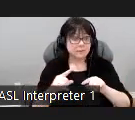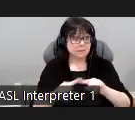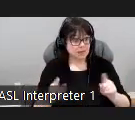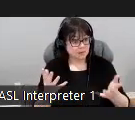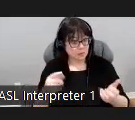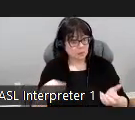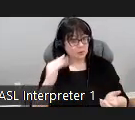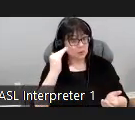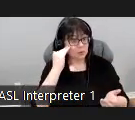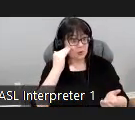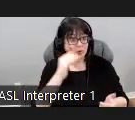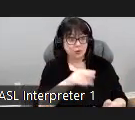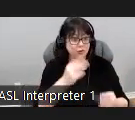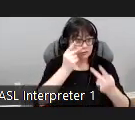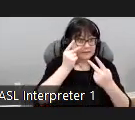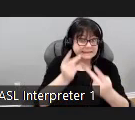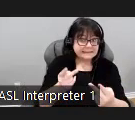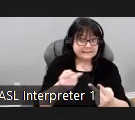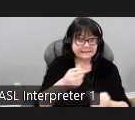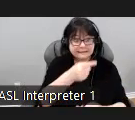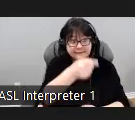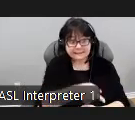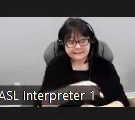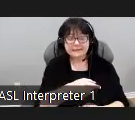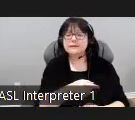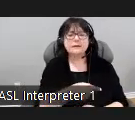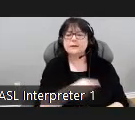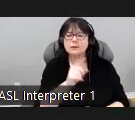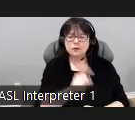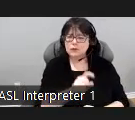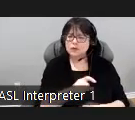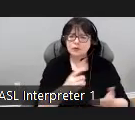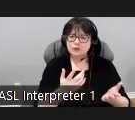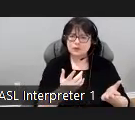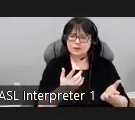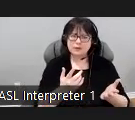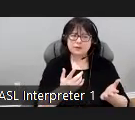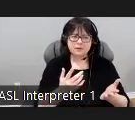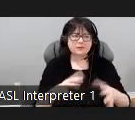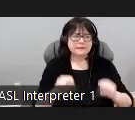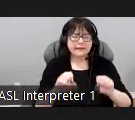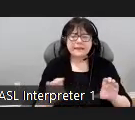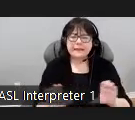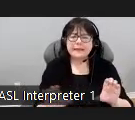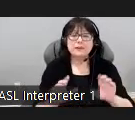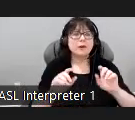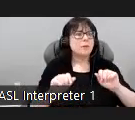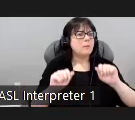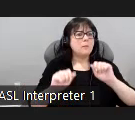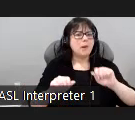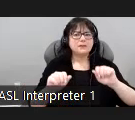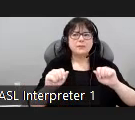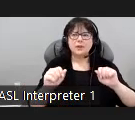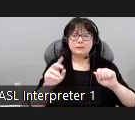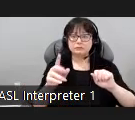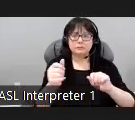behavior going on, you need to act as if everything is possible, as if these are lethality factors.